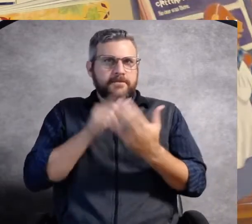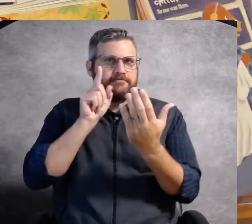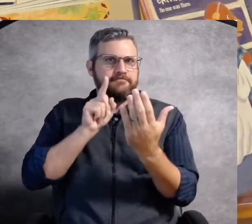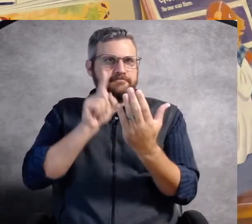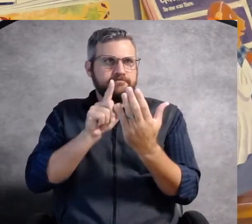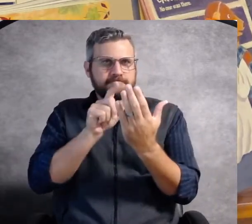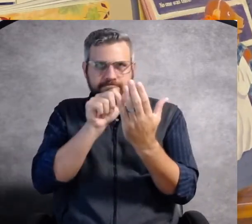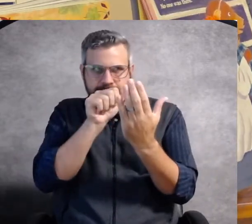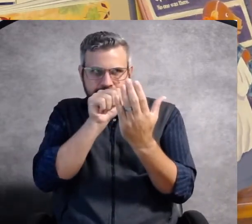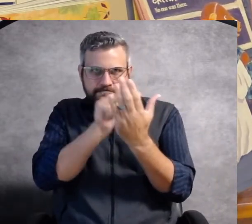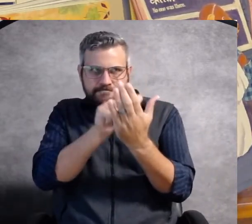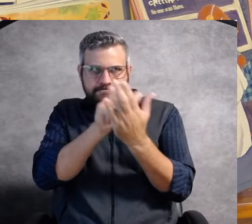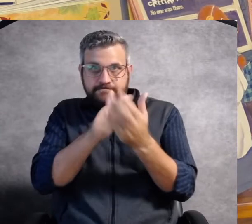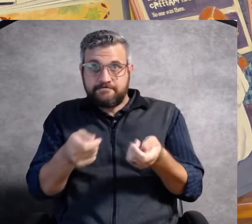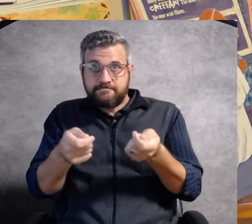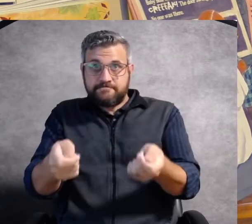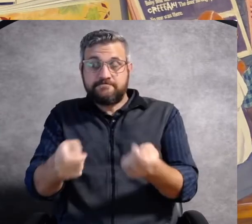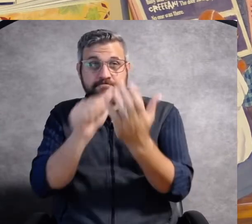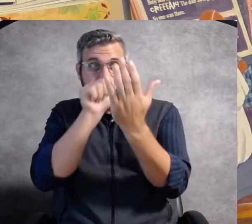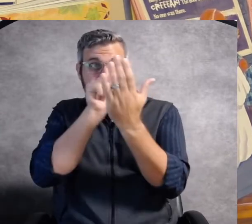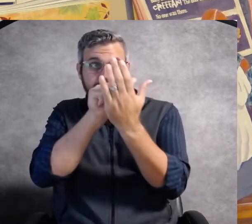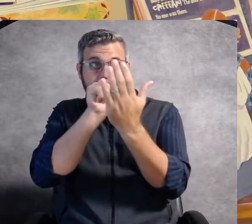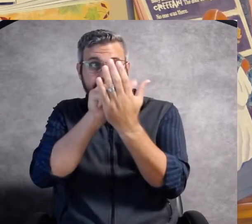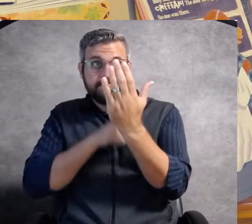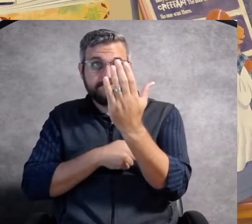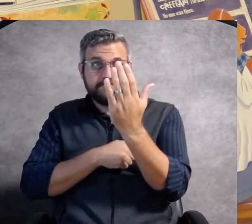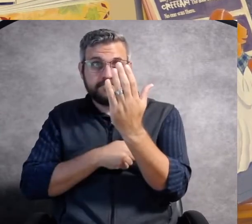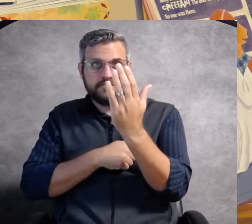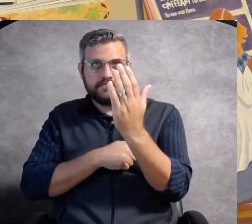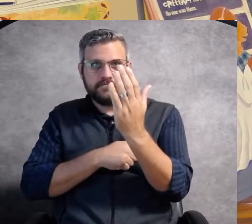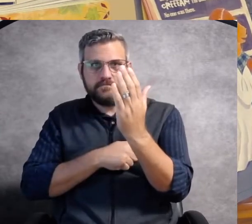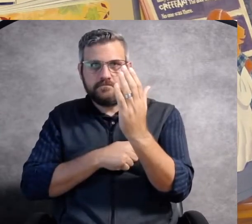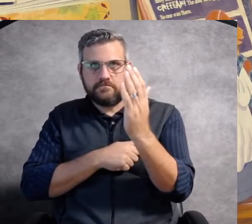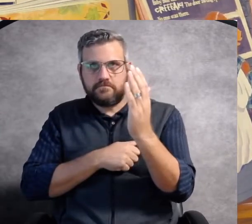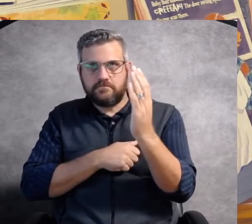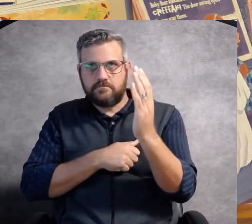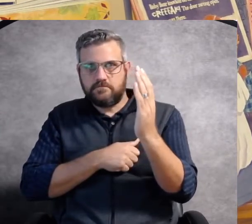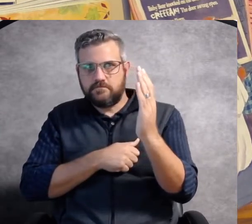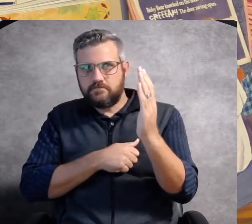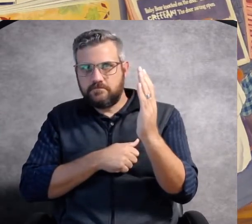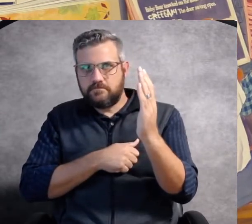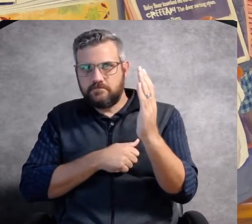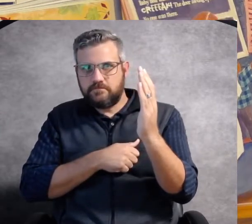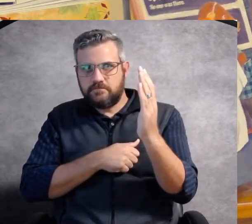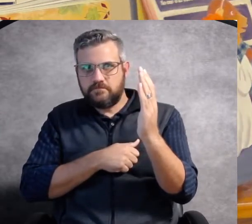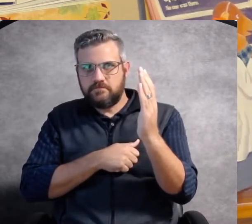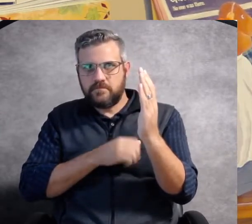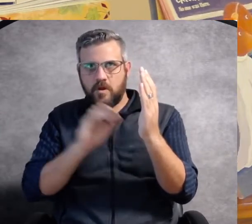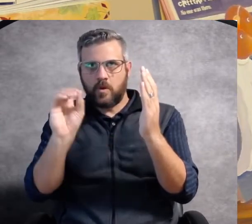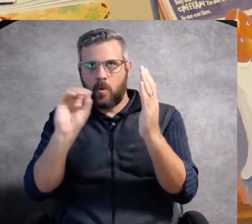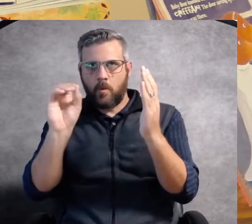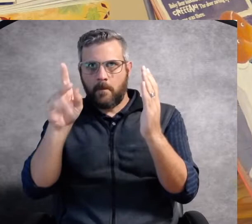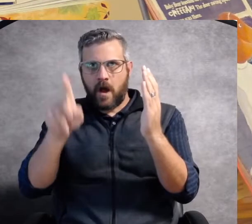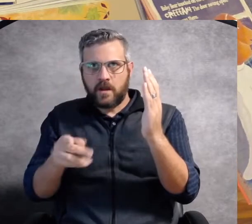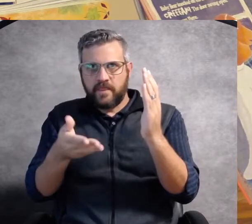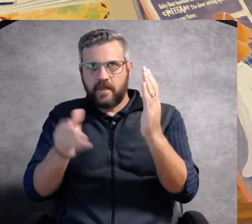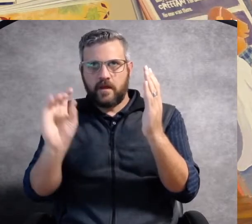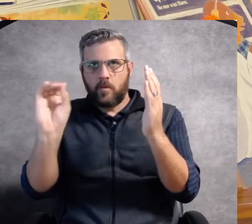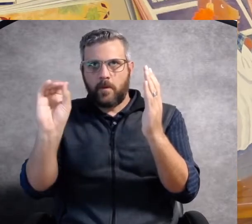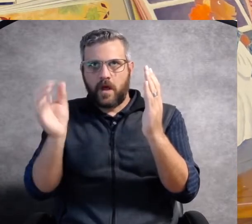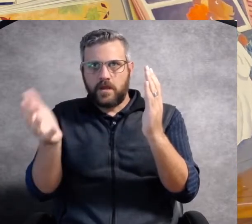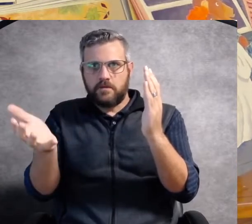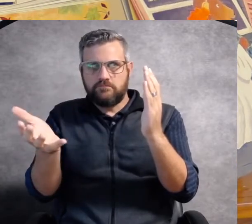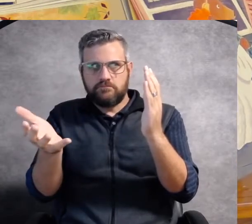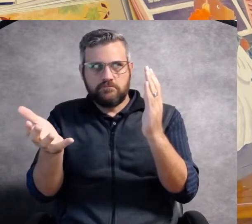Baby Bear knocked on the door. "Trick or treat." Creak. The door swung open, but no one